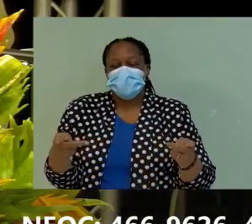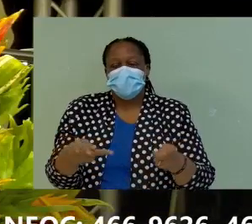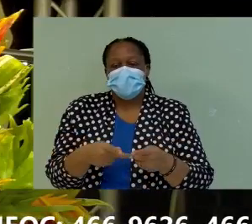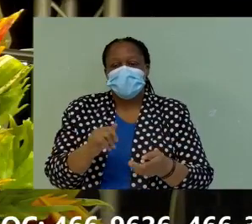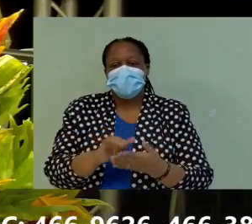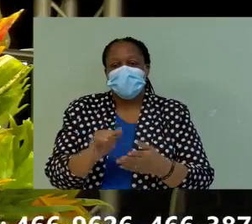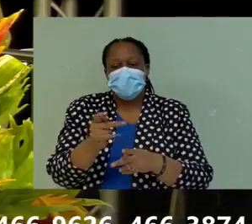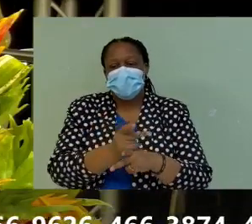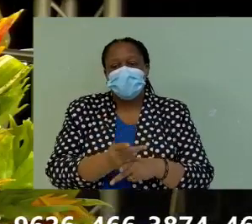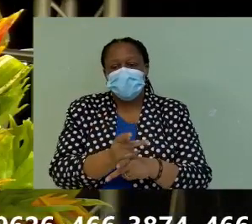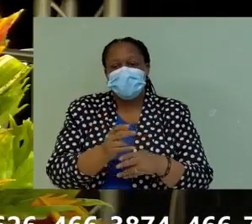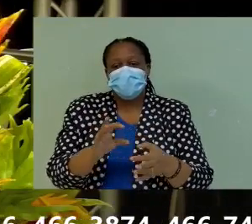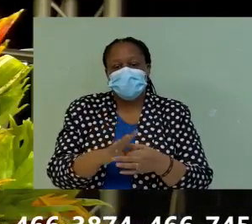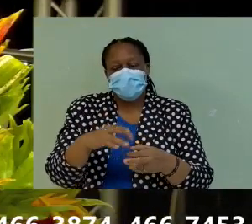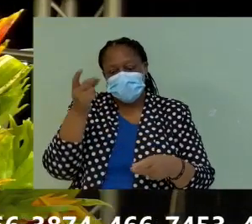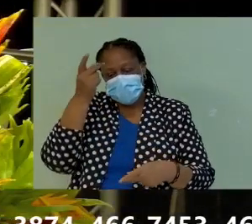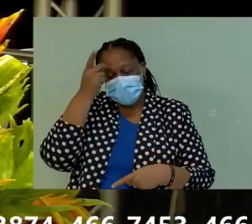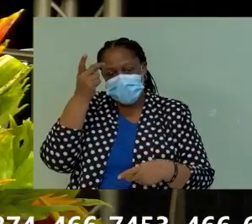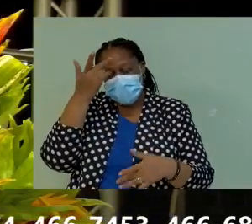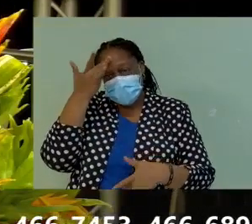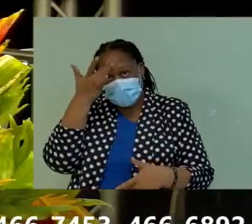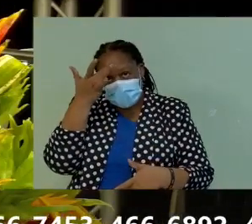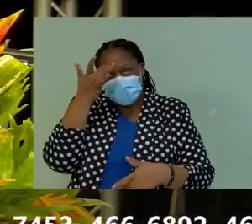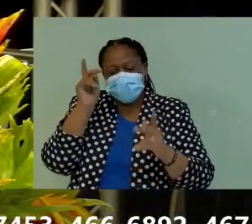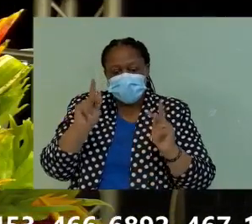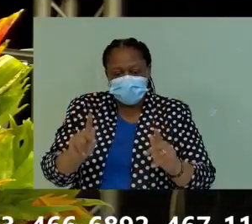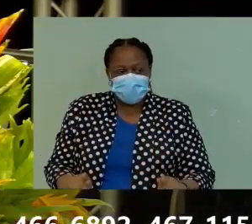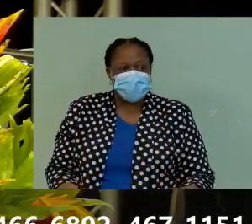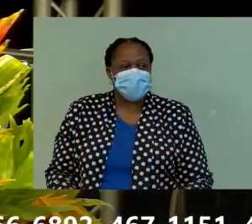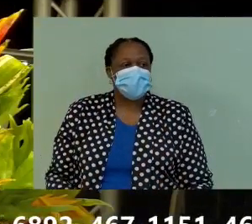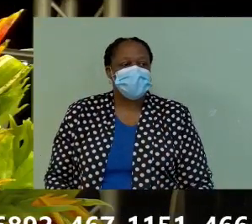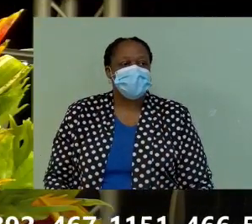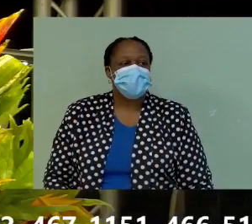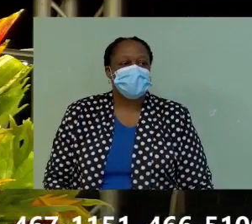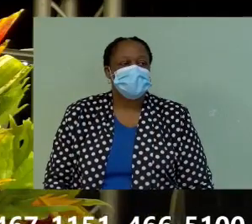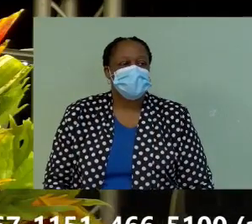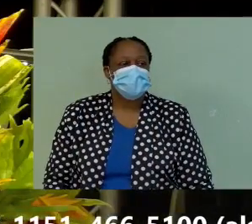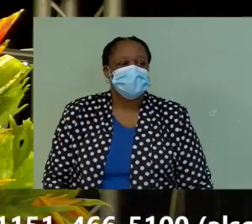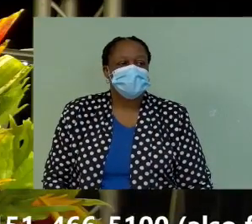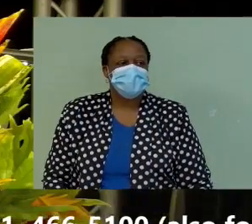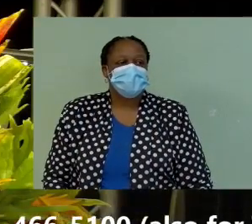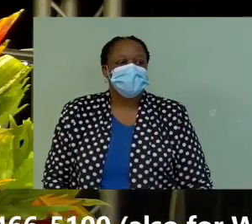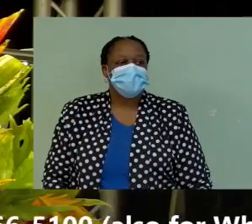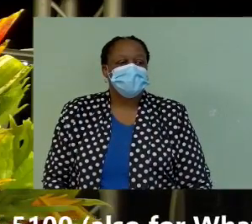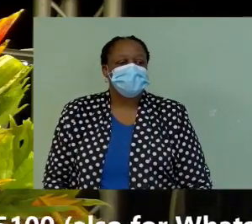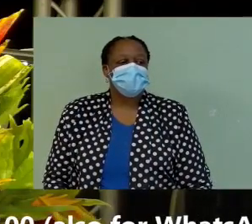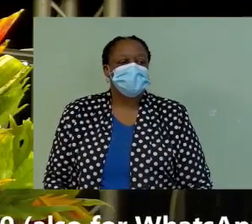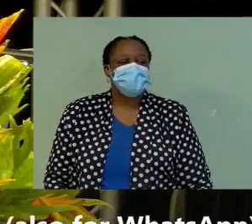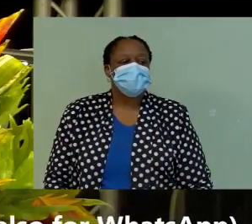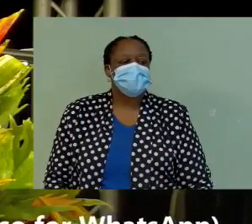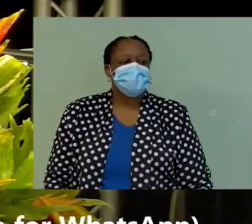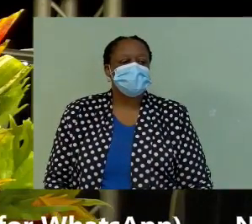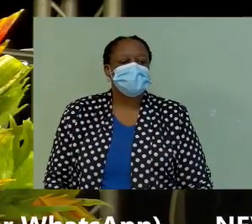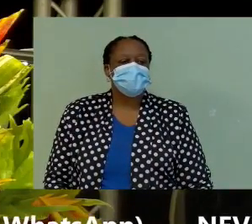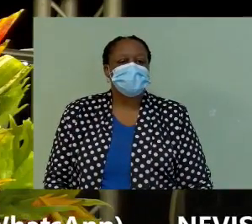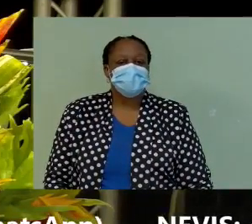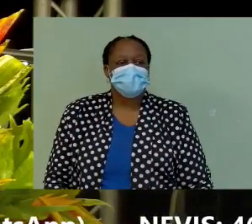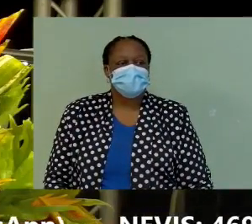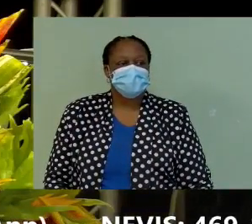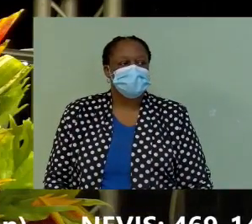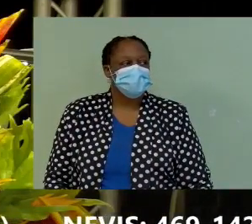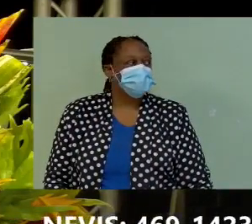and businesses or undertakings specifically exempted in writing by the Commissioner of Police.